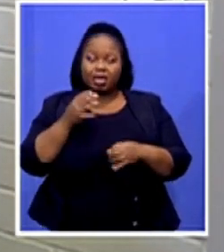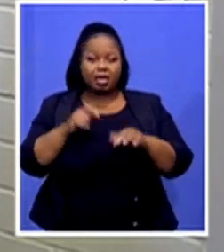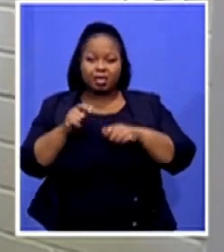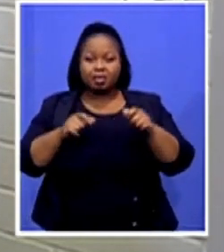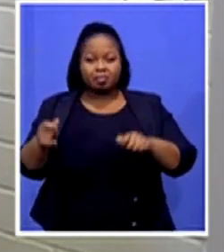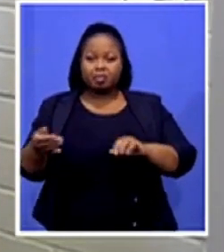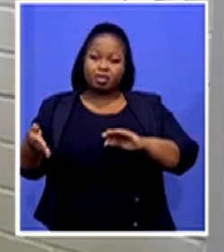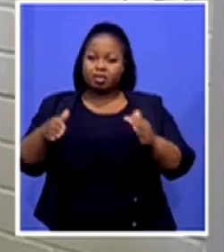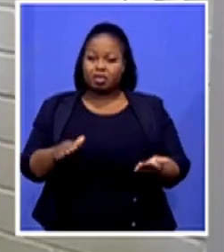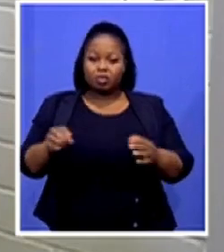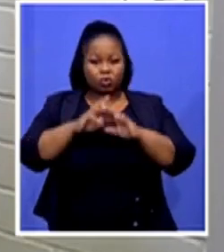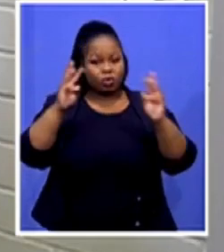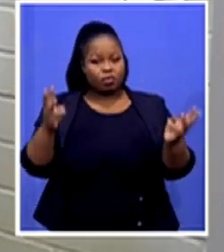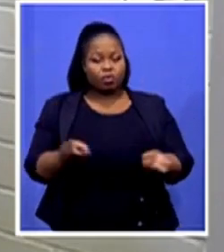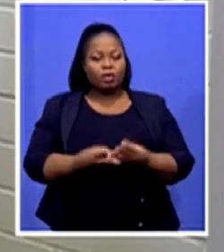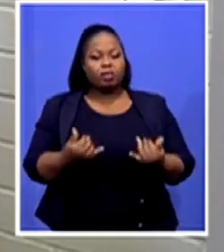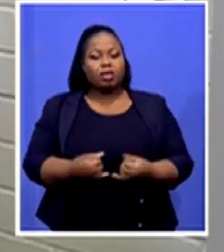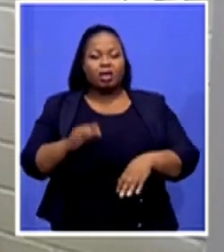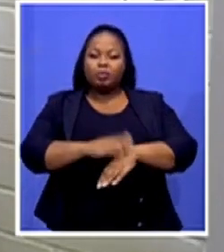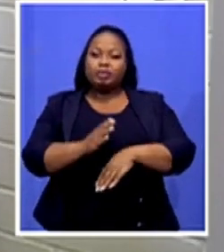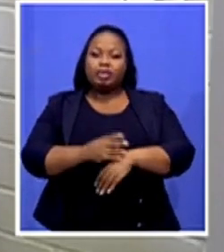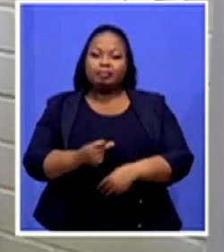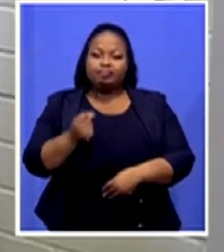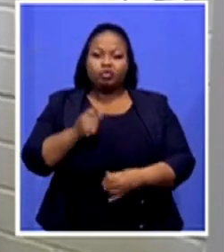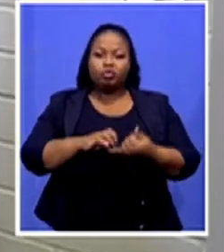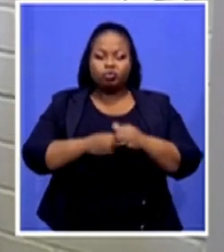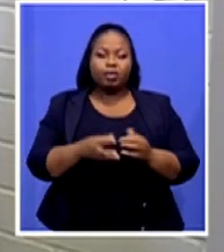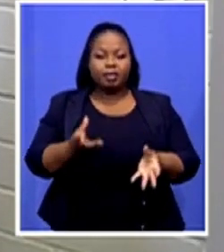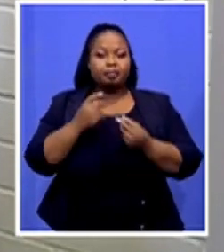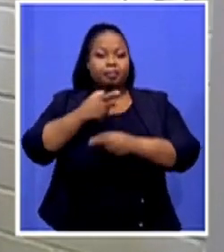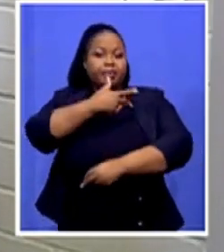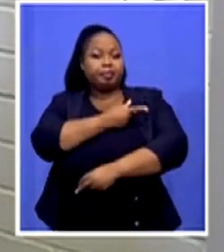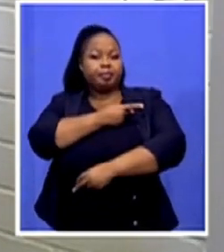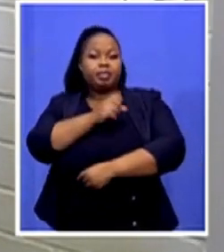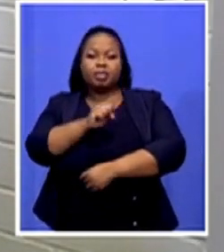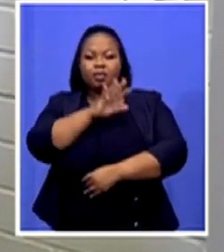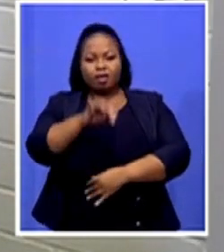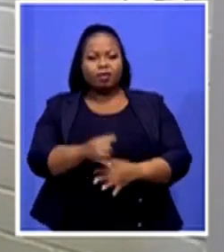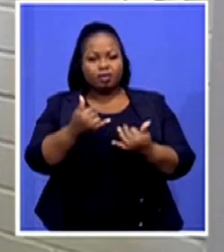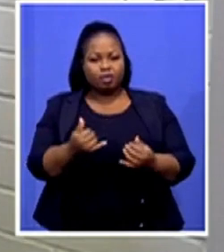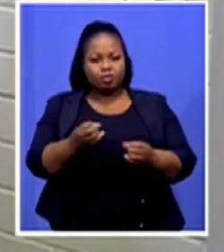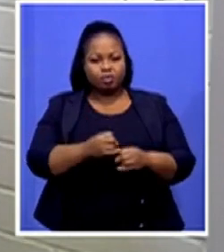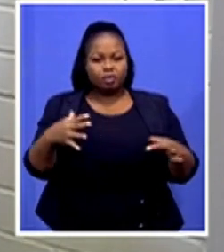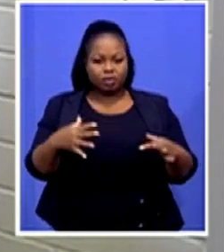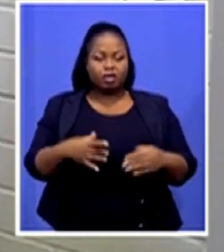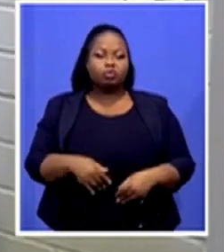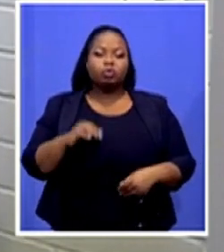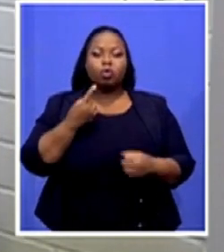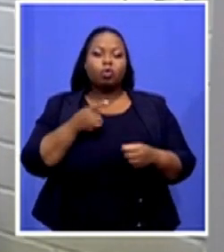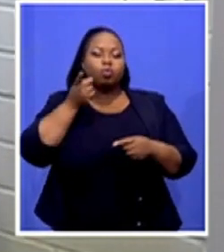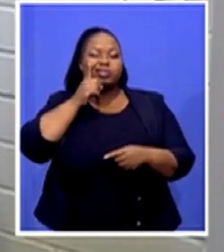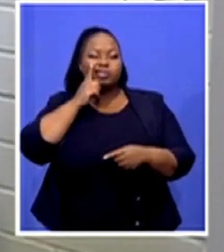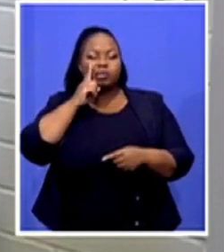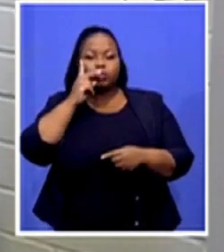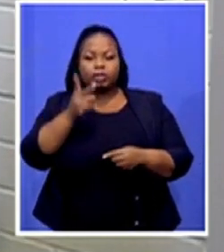against time to find a vaccine. South Africa will now begin testing a vaccine manufactured at the University